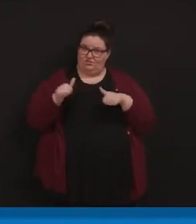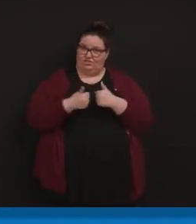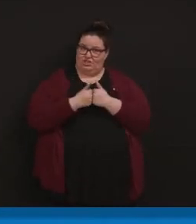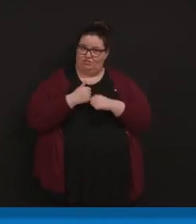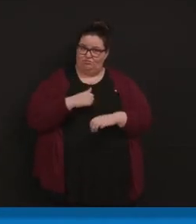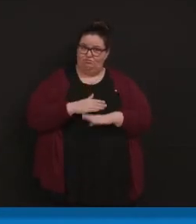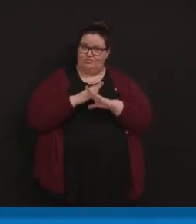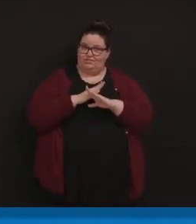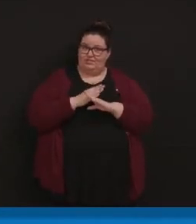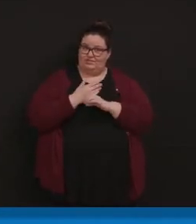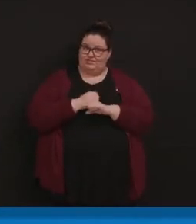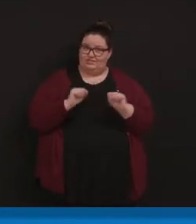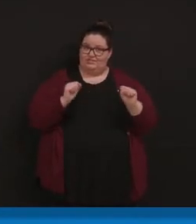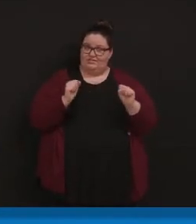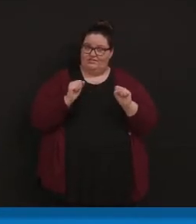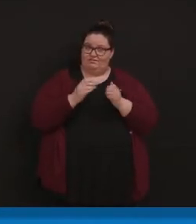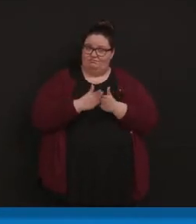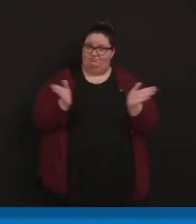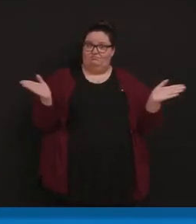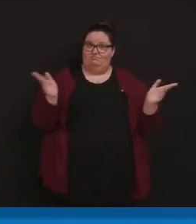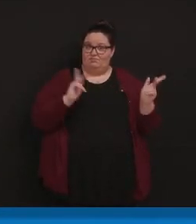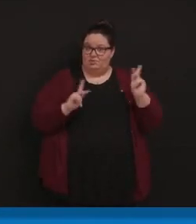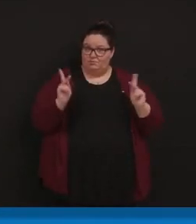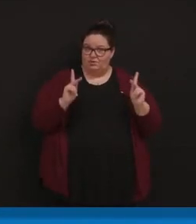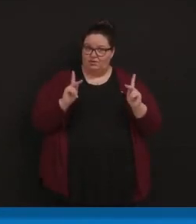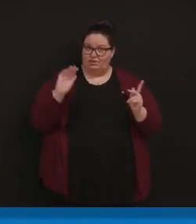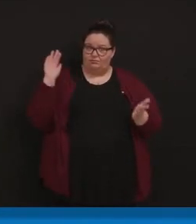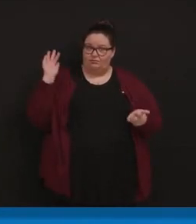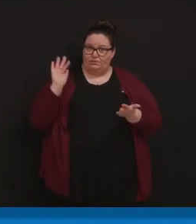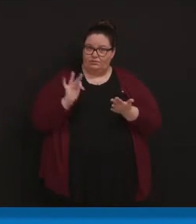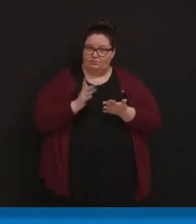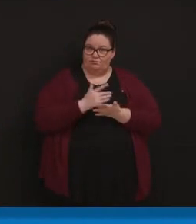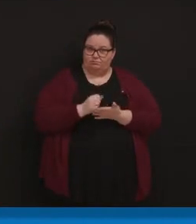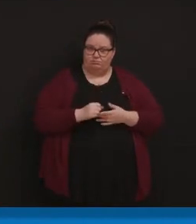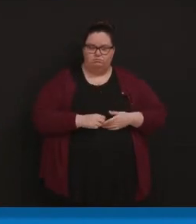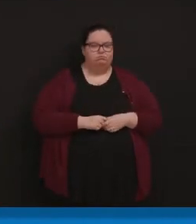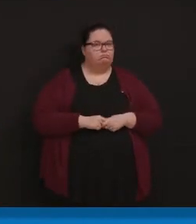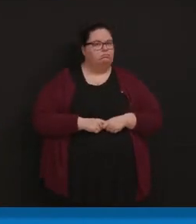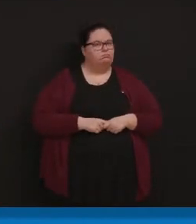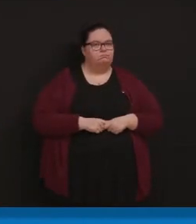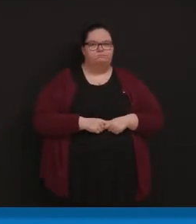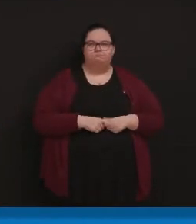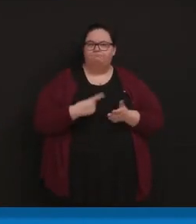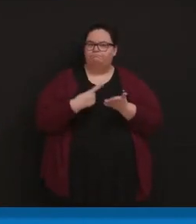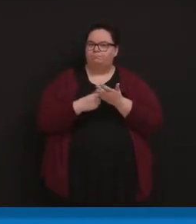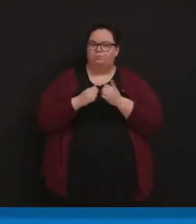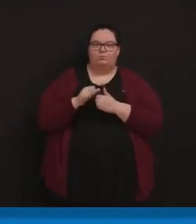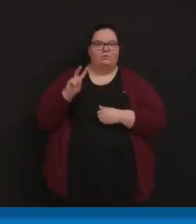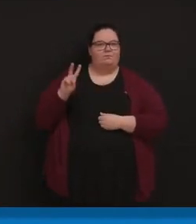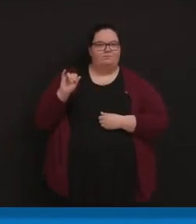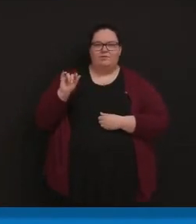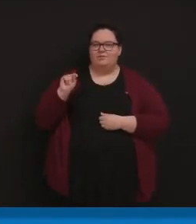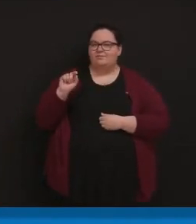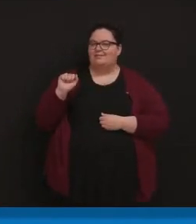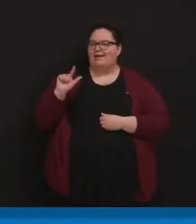and ending the pandemic earlier? I haven't had a conversation with Vitalite specifically around that, so we may have to